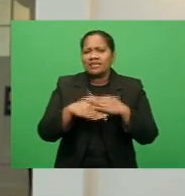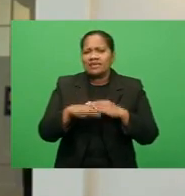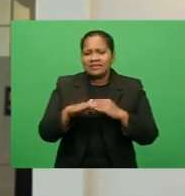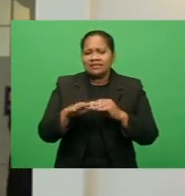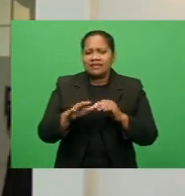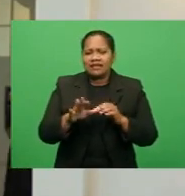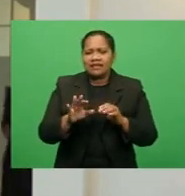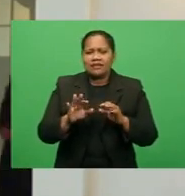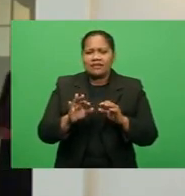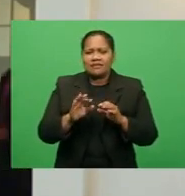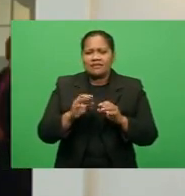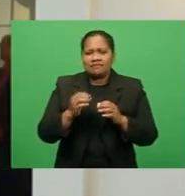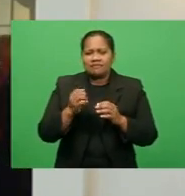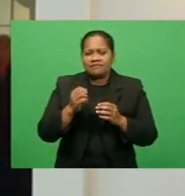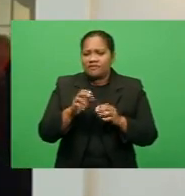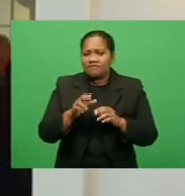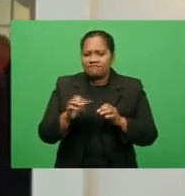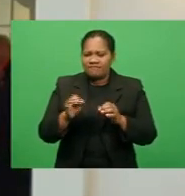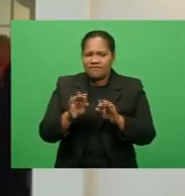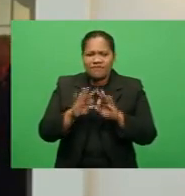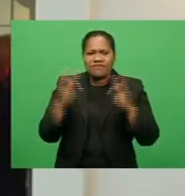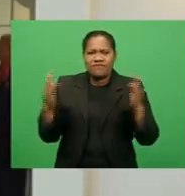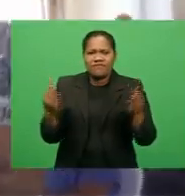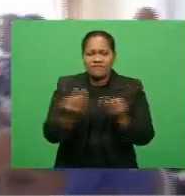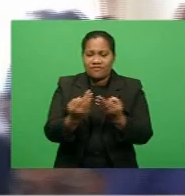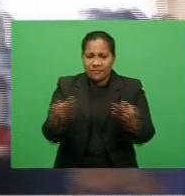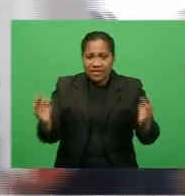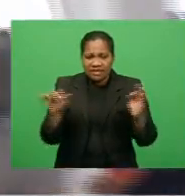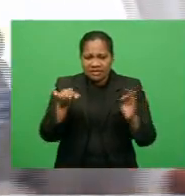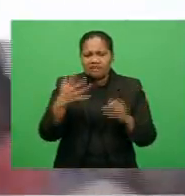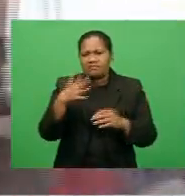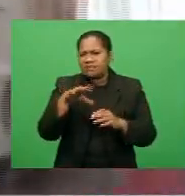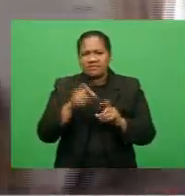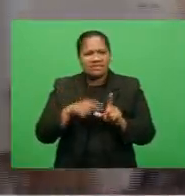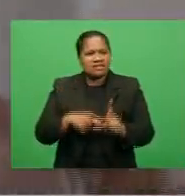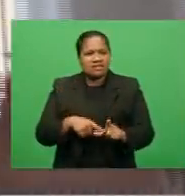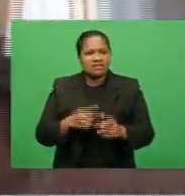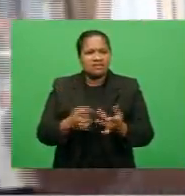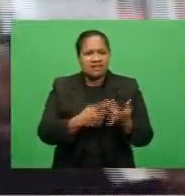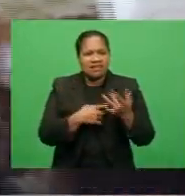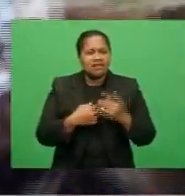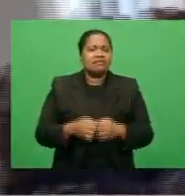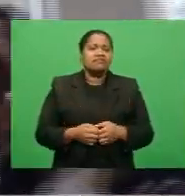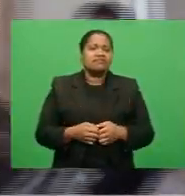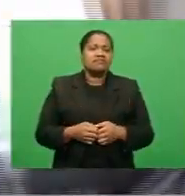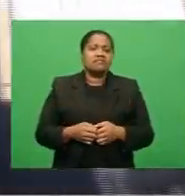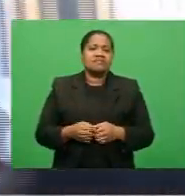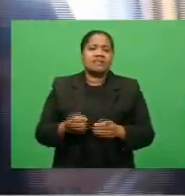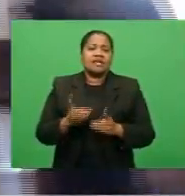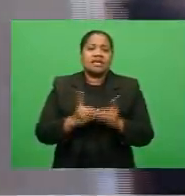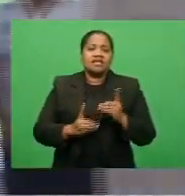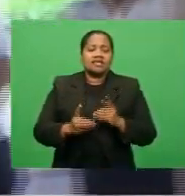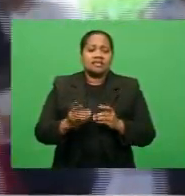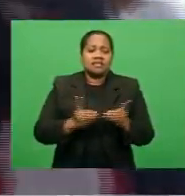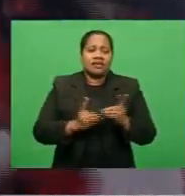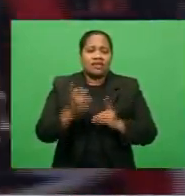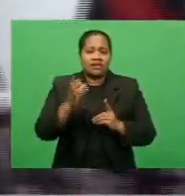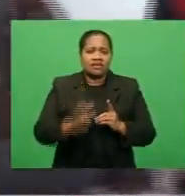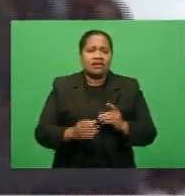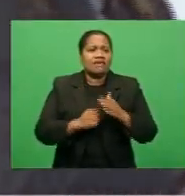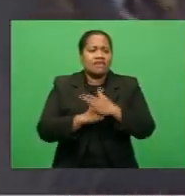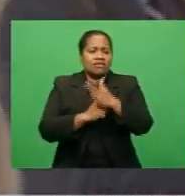Our fishermen, our tourism workers who are struggling at this time. Bollywood singer and director of the Sai Prema Foundation, Sumit Tapu, was